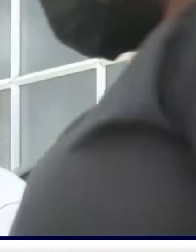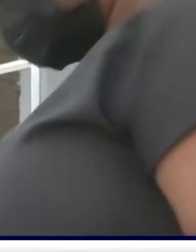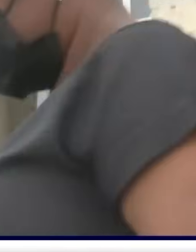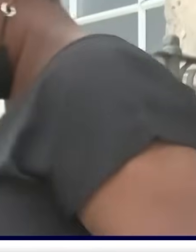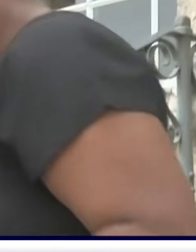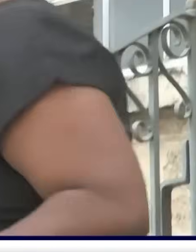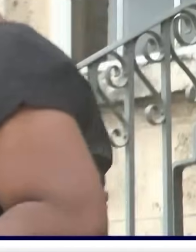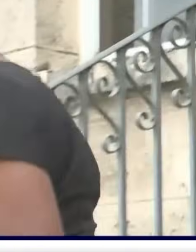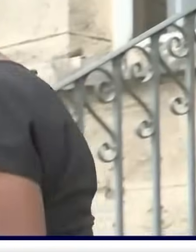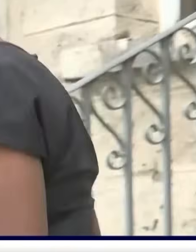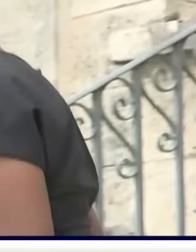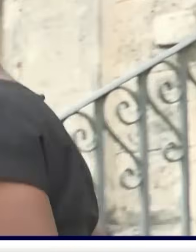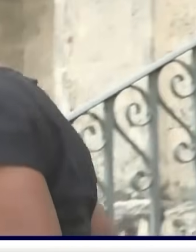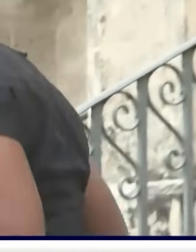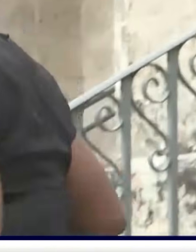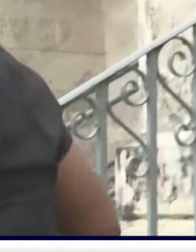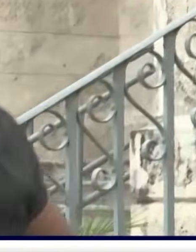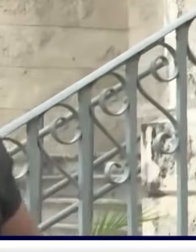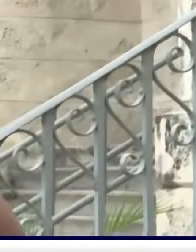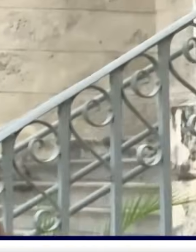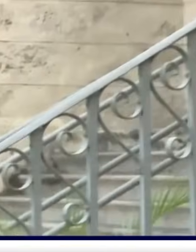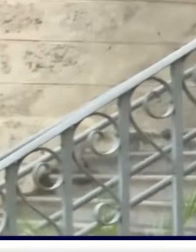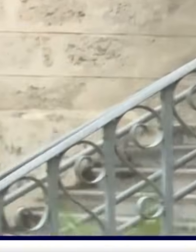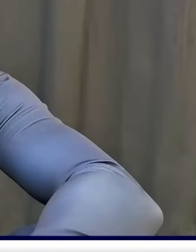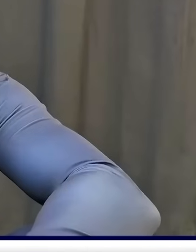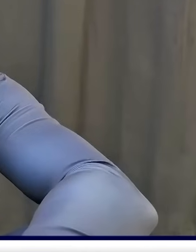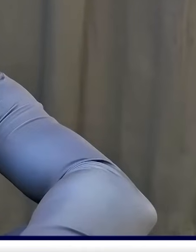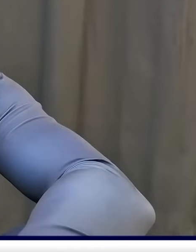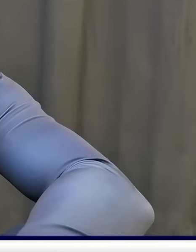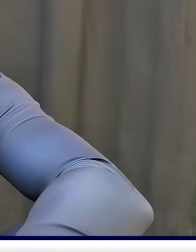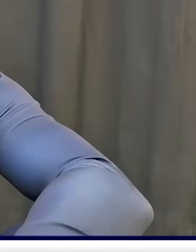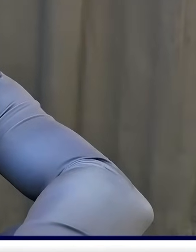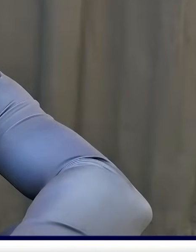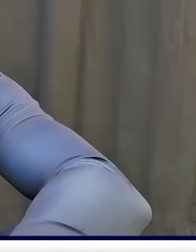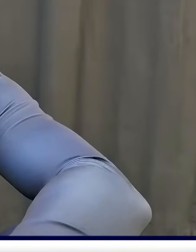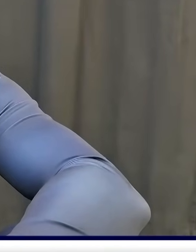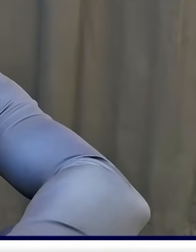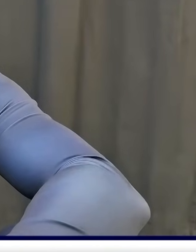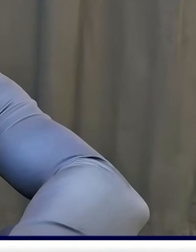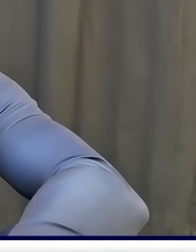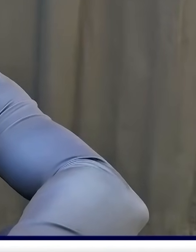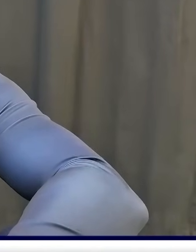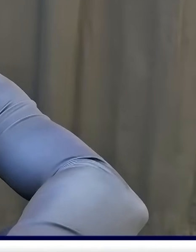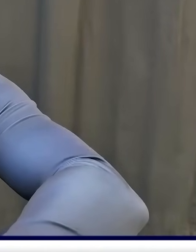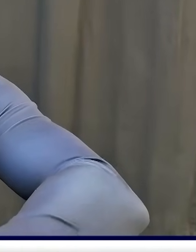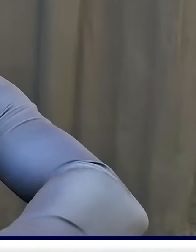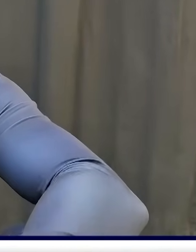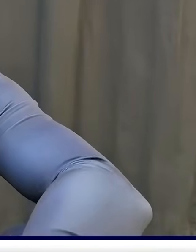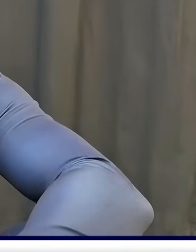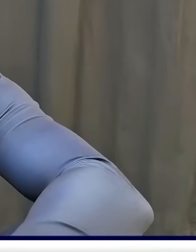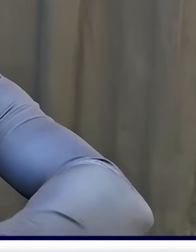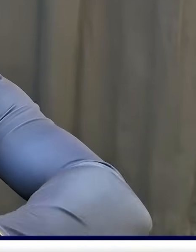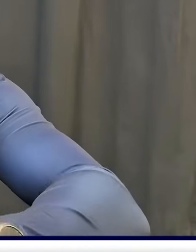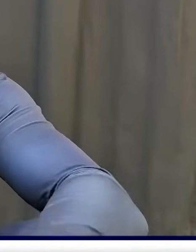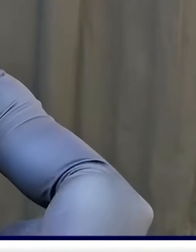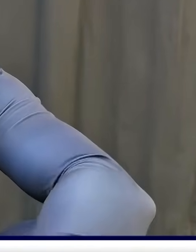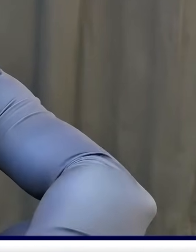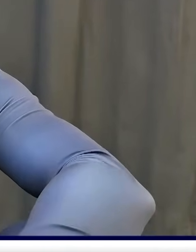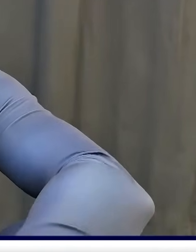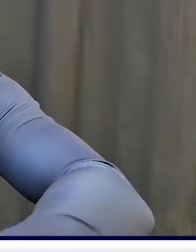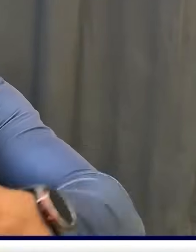Daylight RBC robbery. And in sports, Coach Sammy wants improvement with the Windies away